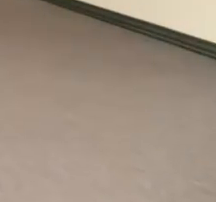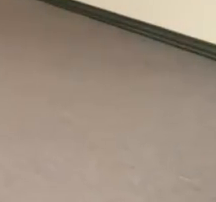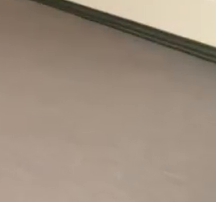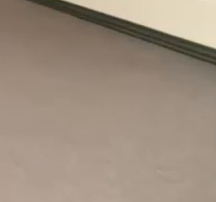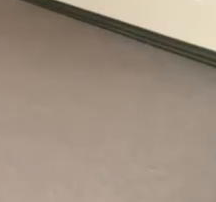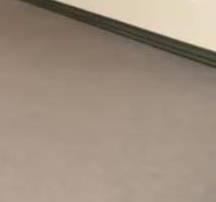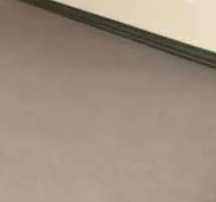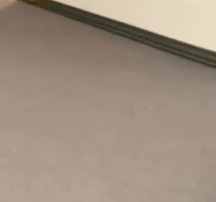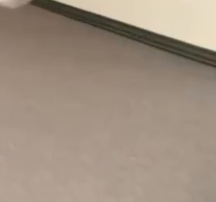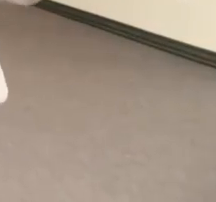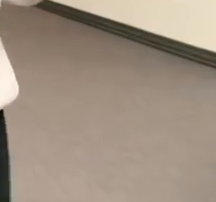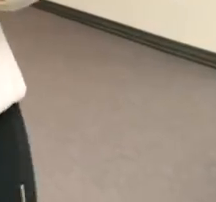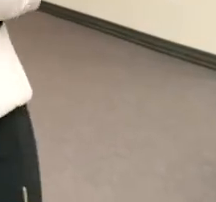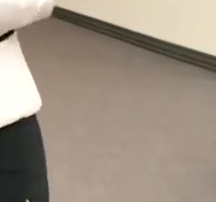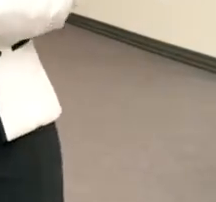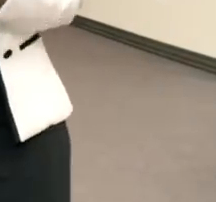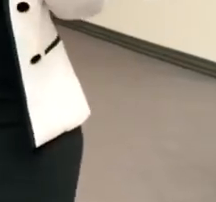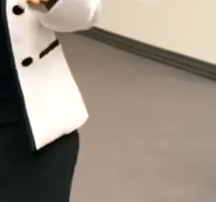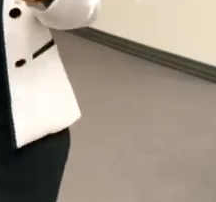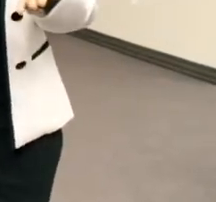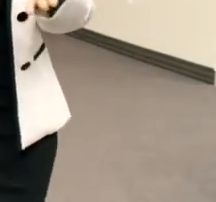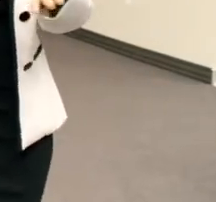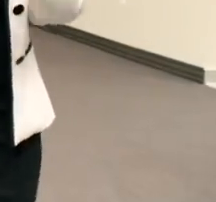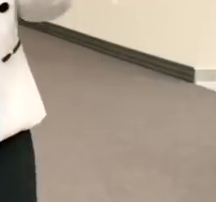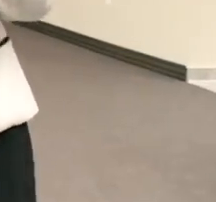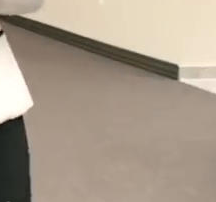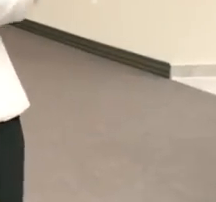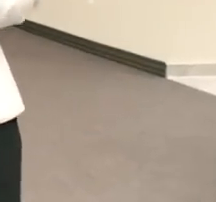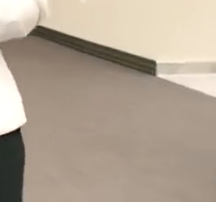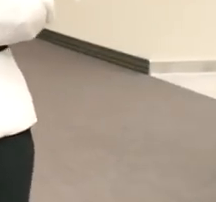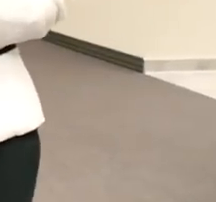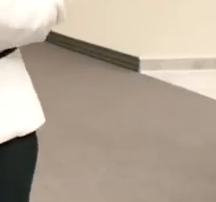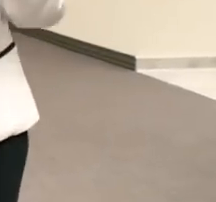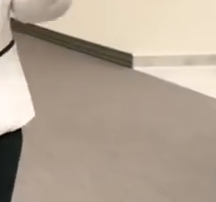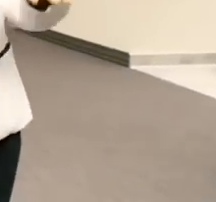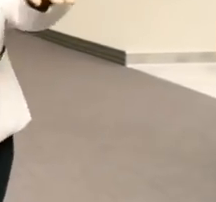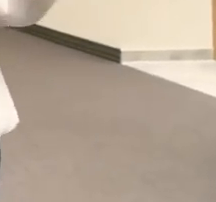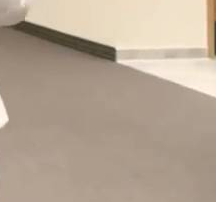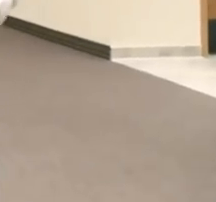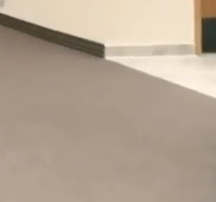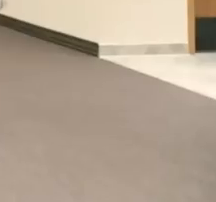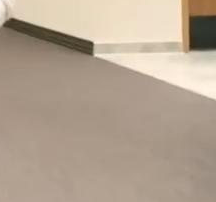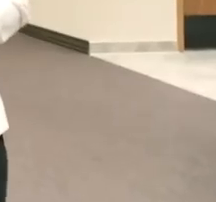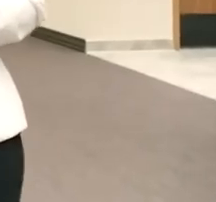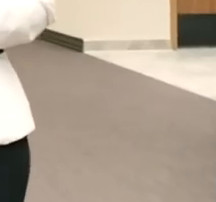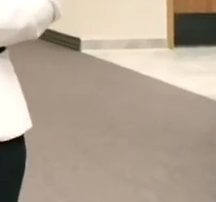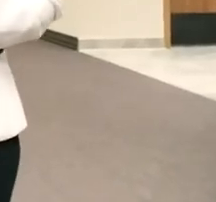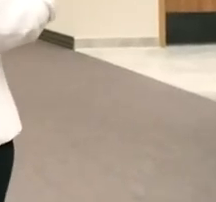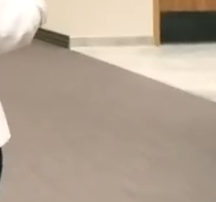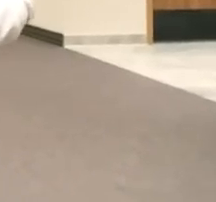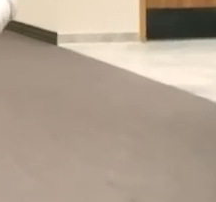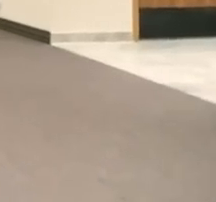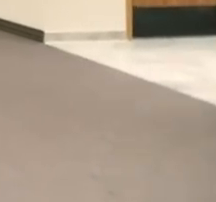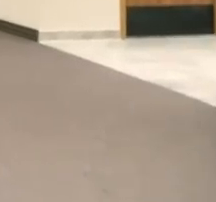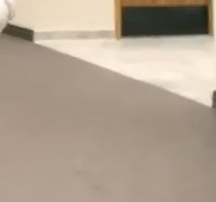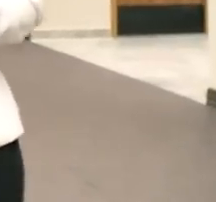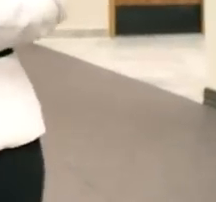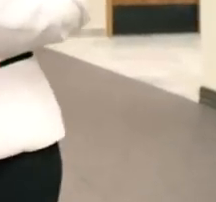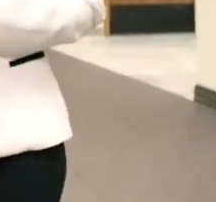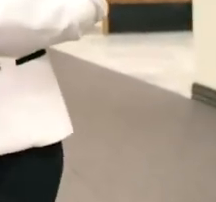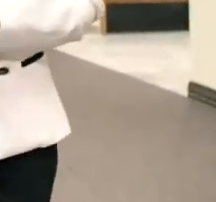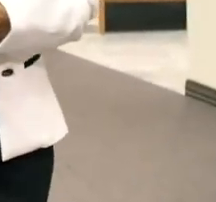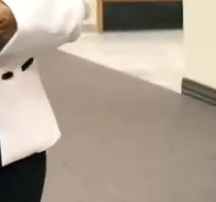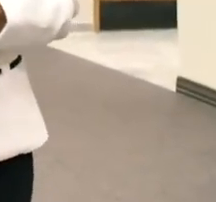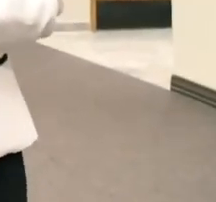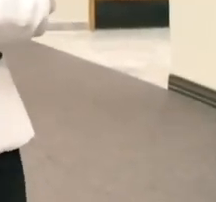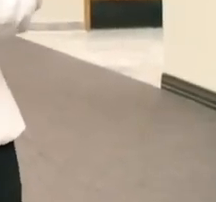Calandria, how was your Thanksgiving? My Thanksgiving was great. I definitely enjoyed the pre-Thanksgiving service with Pastor Cosby and the church family. Oh, yeah, I went ahead and let